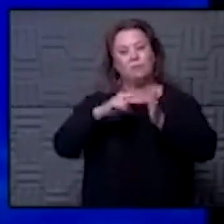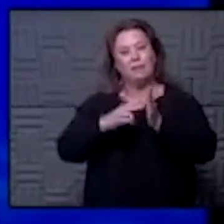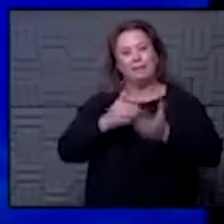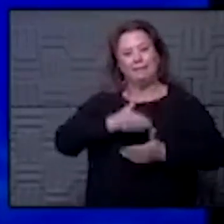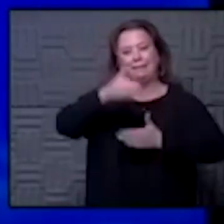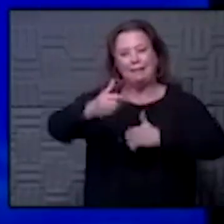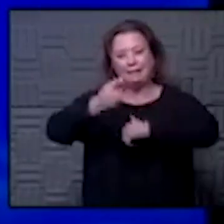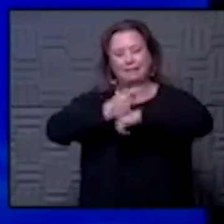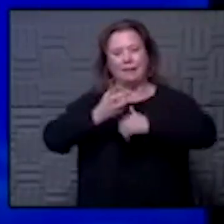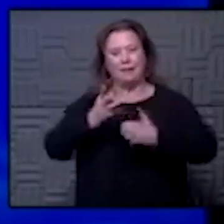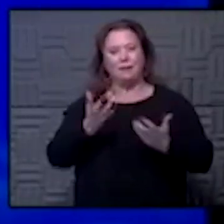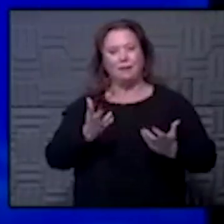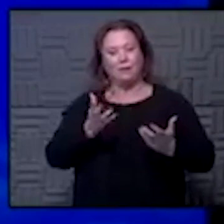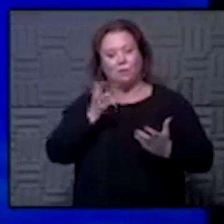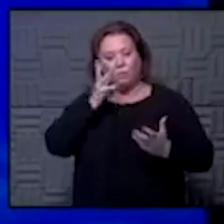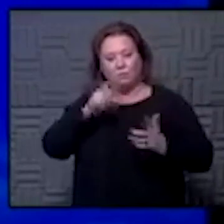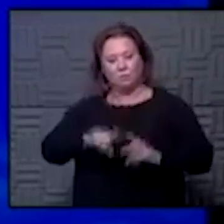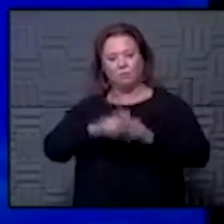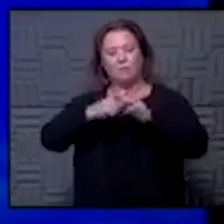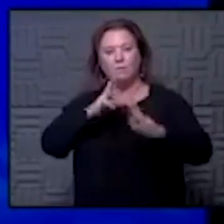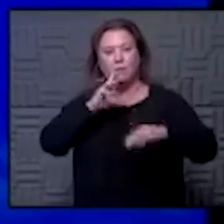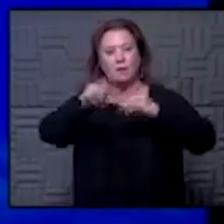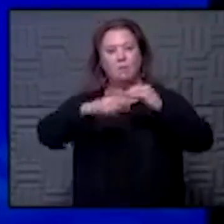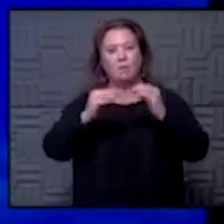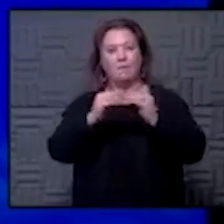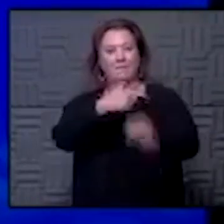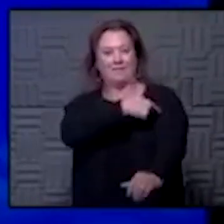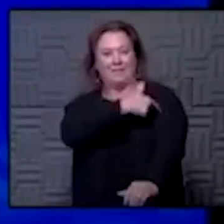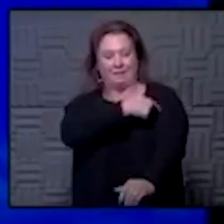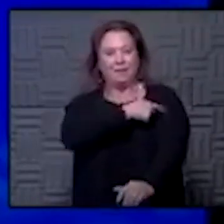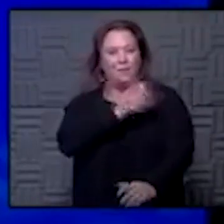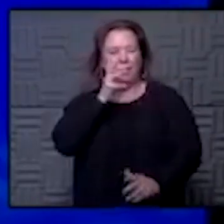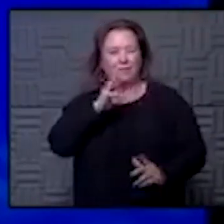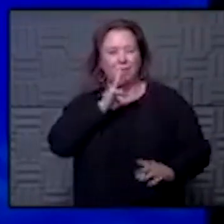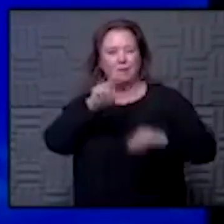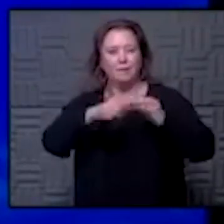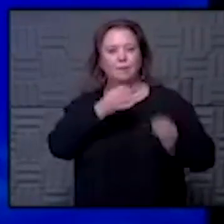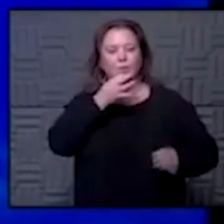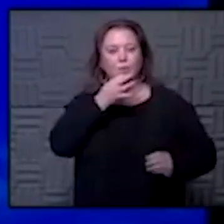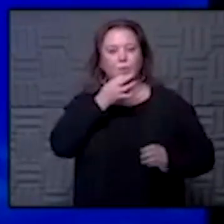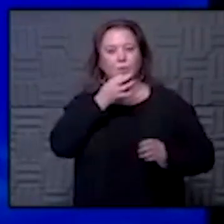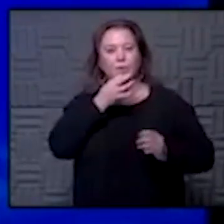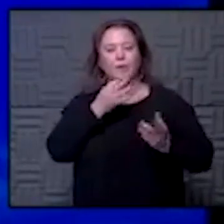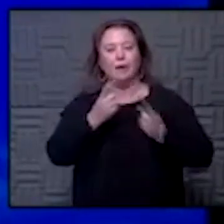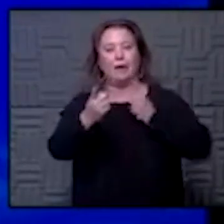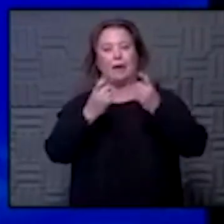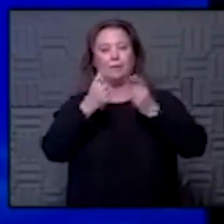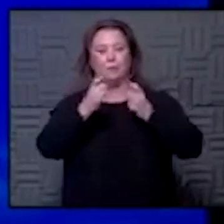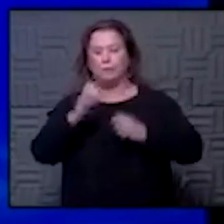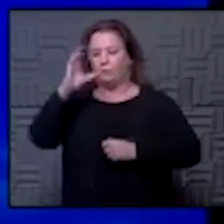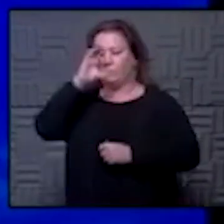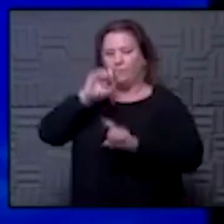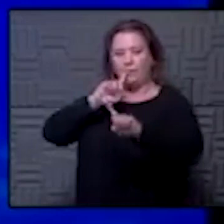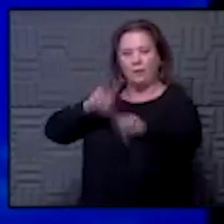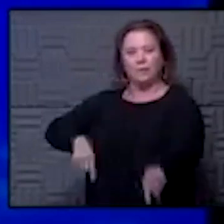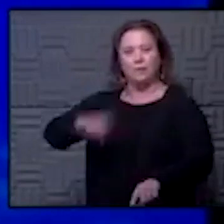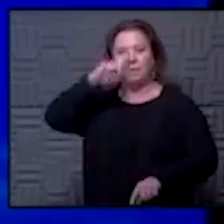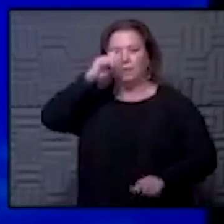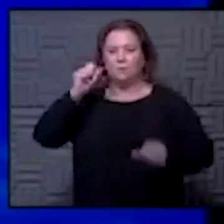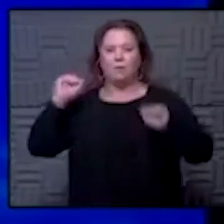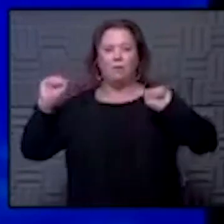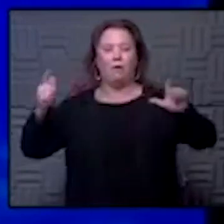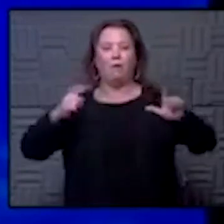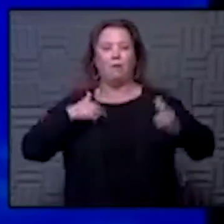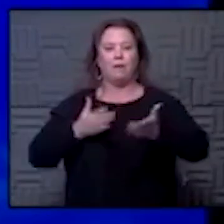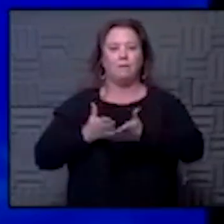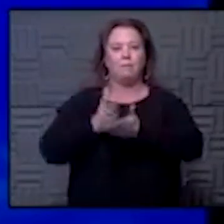next day, and the next day is when we start talking more about the vaccinations. We're going to get to that in a moment. Ask questions, seek answers, because I think everybody has the